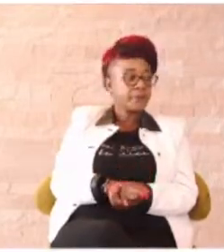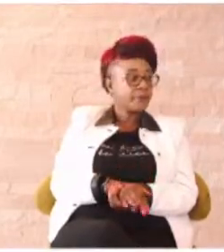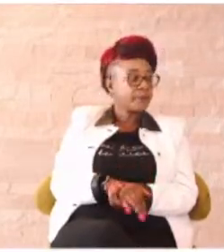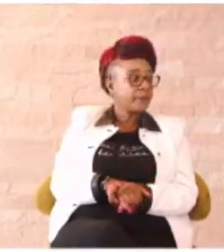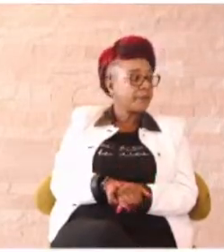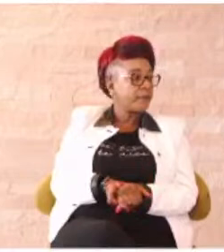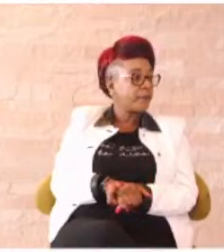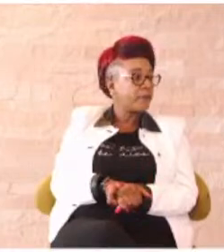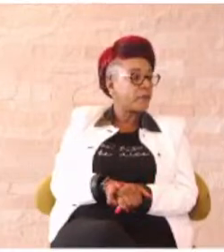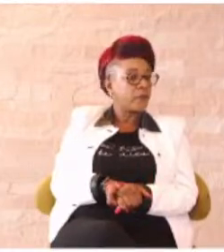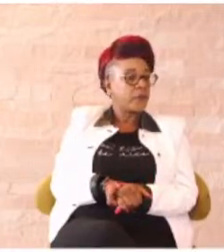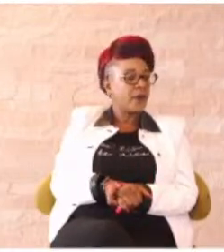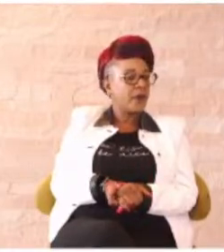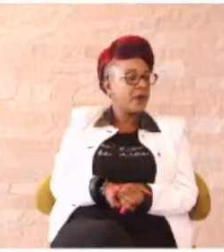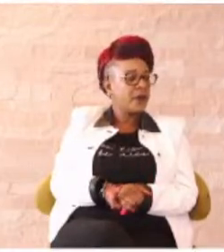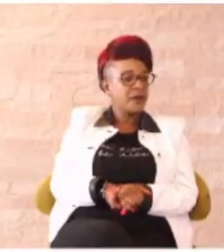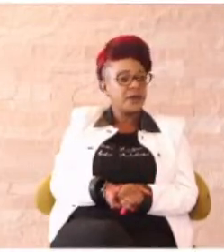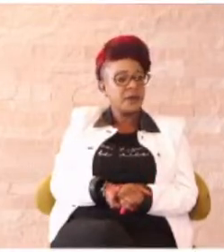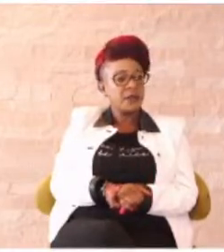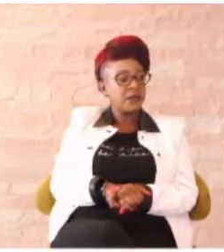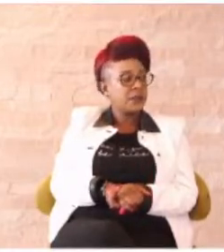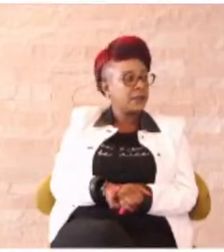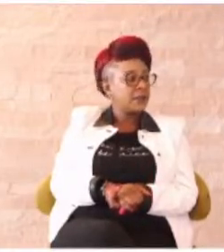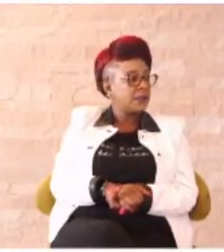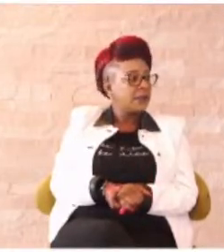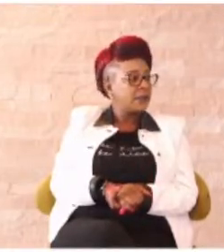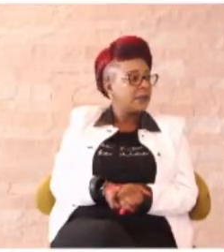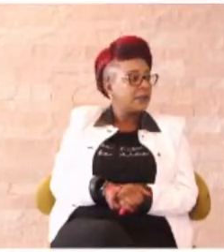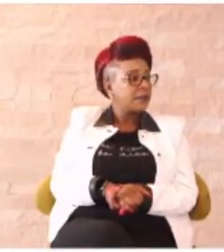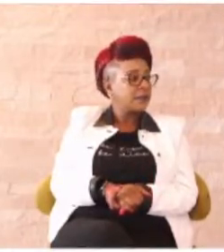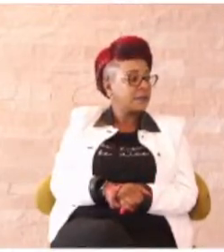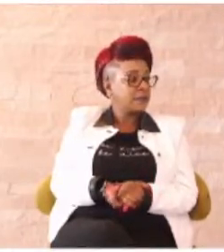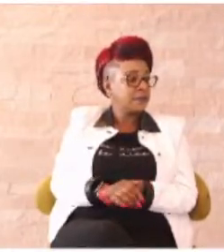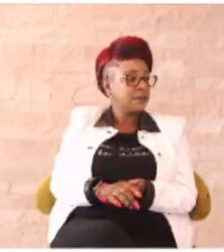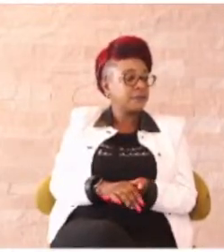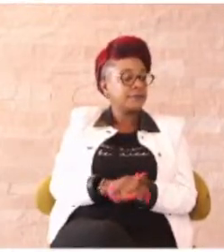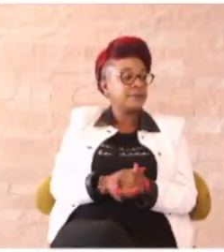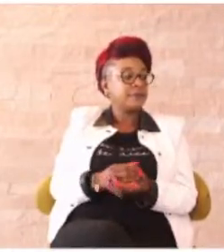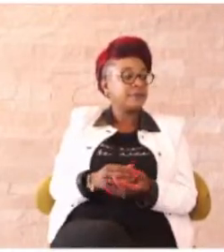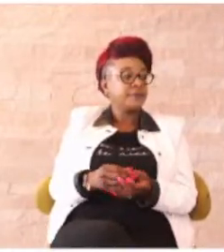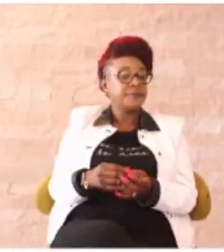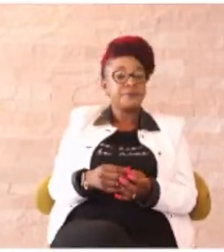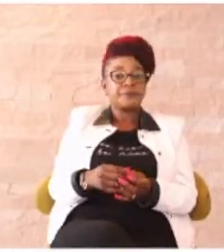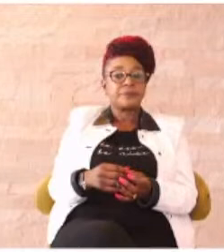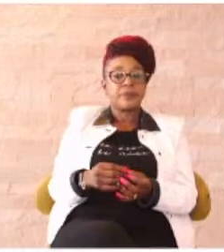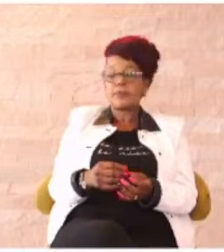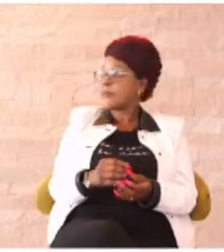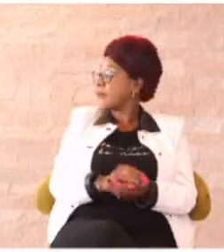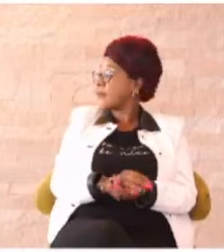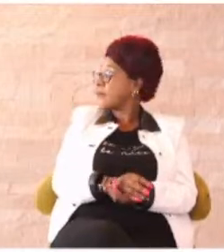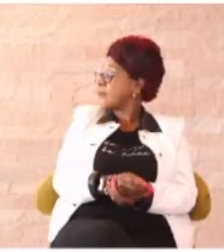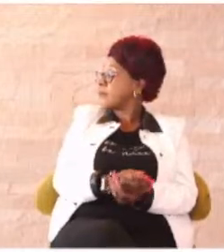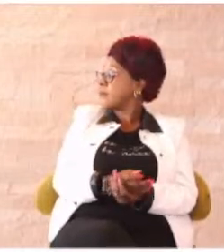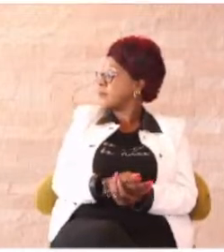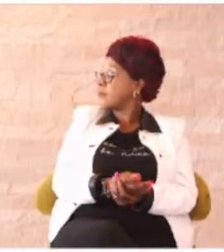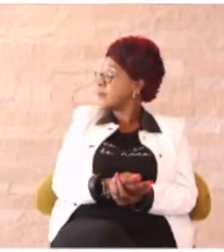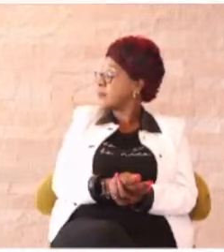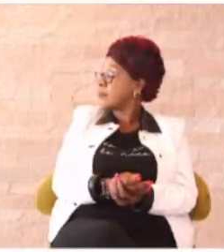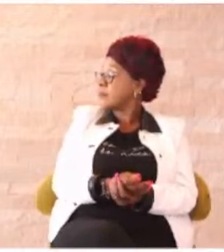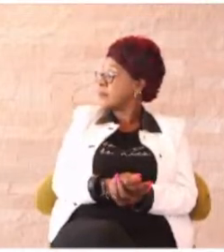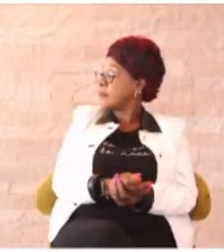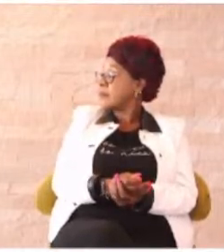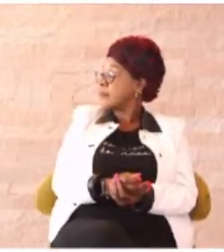internet, qua ground, equal different. When Jackie first called me before we had the second and the third meeting on